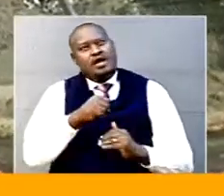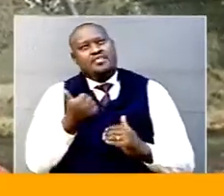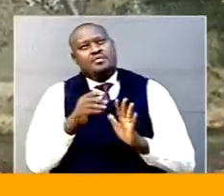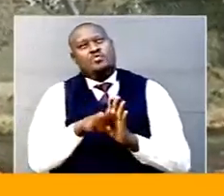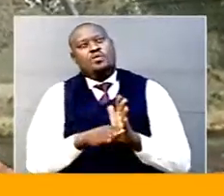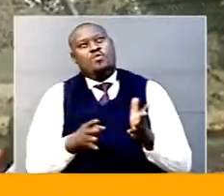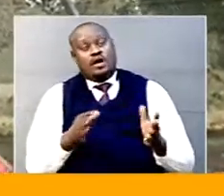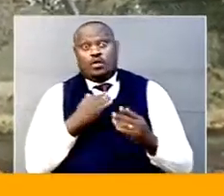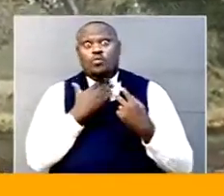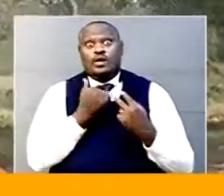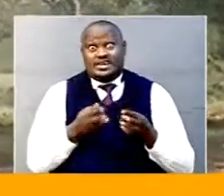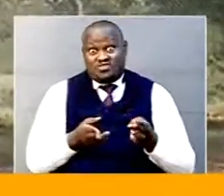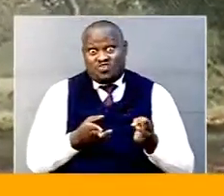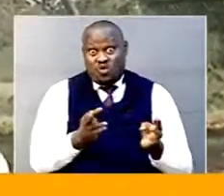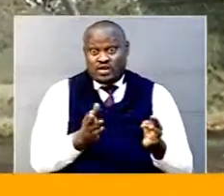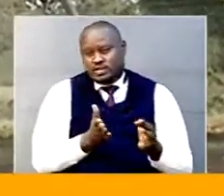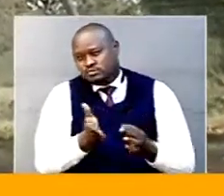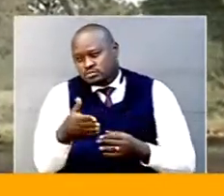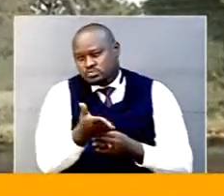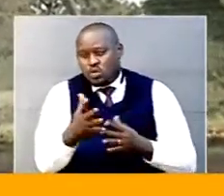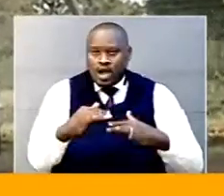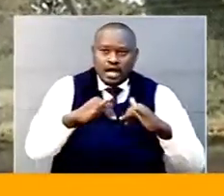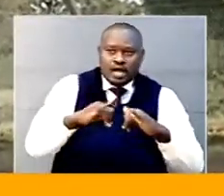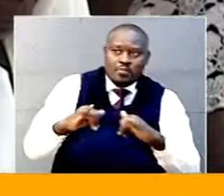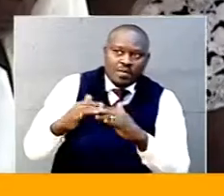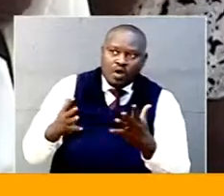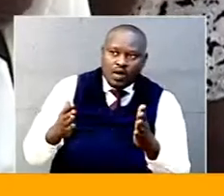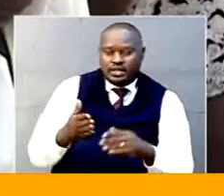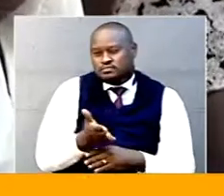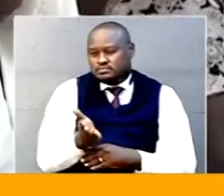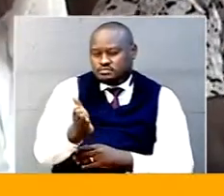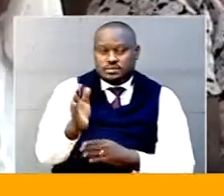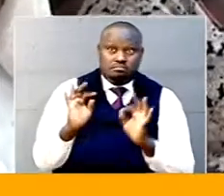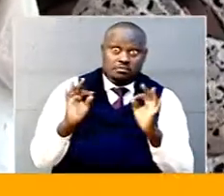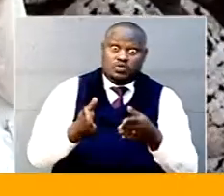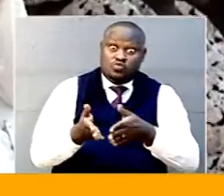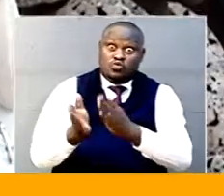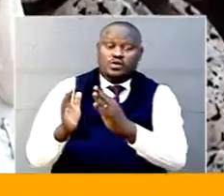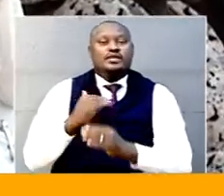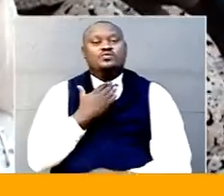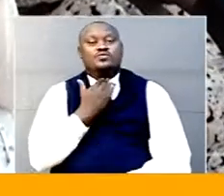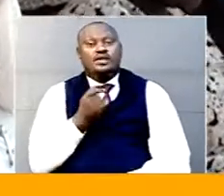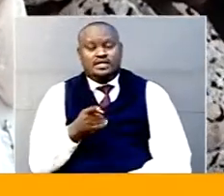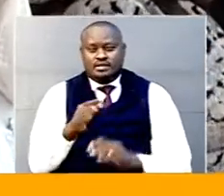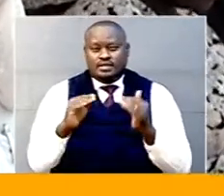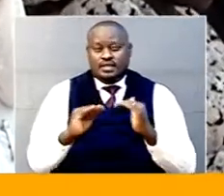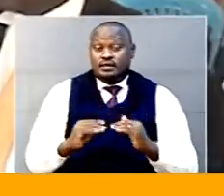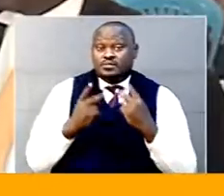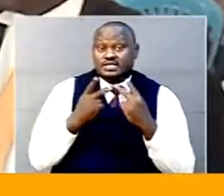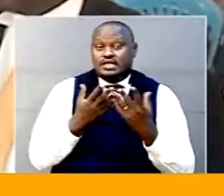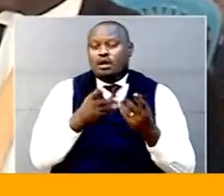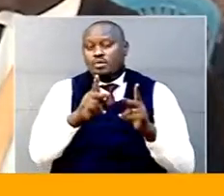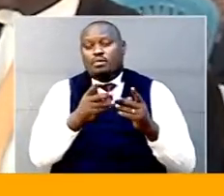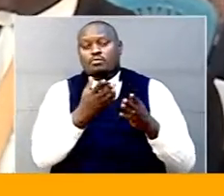the access road to the resettlement place. It is in these sub-counties that they were resettled into